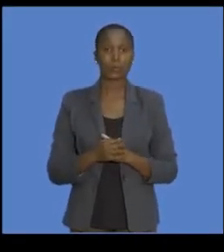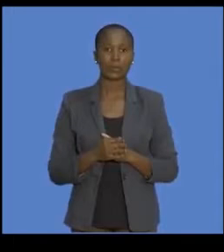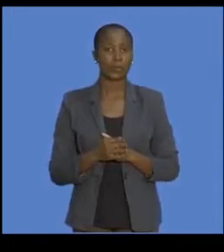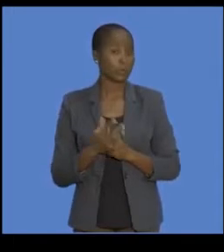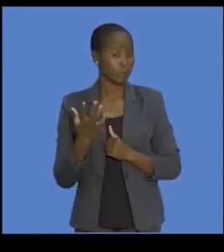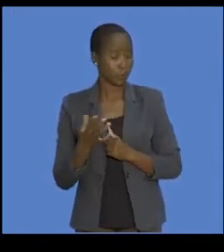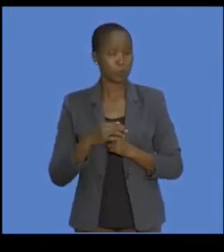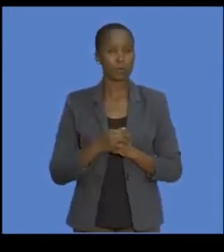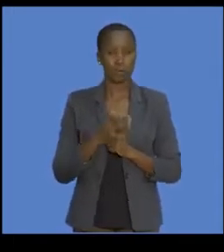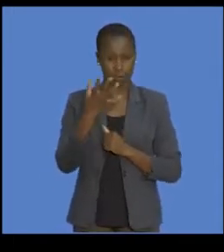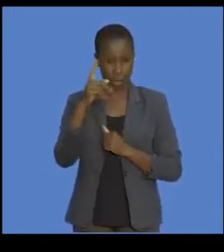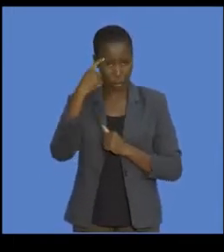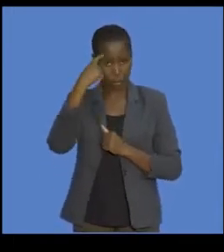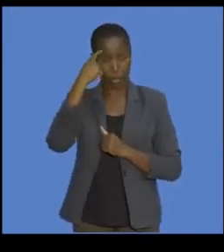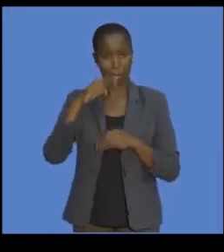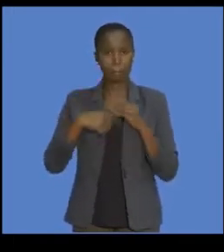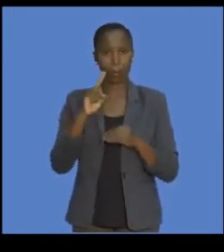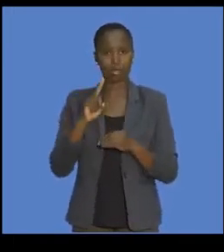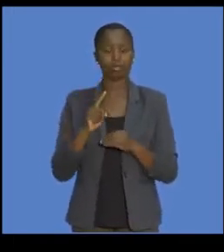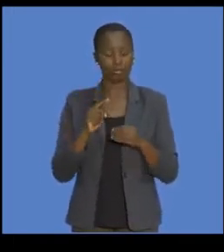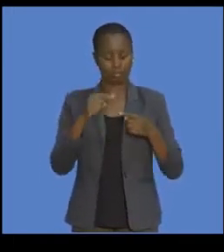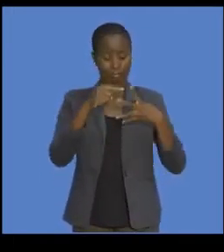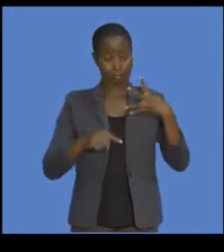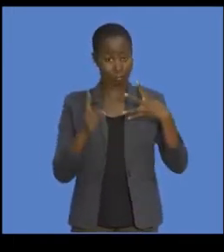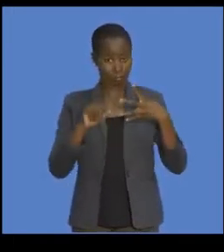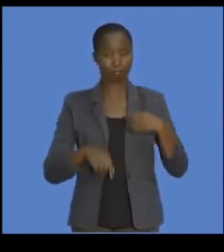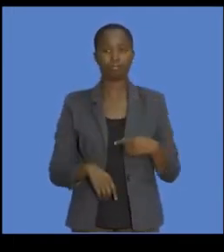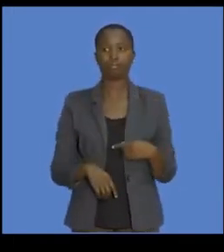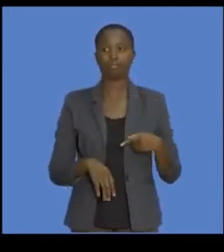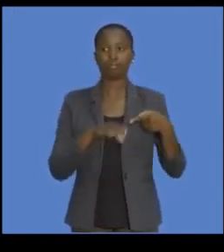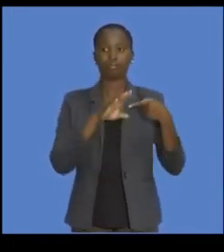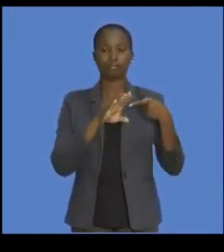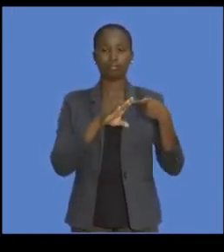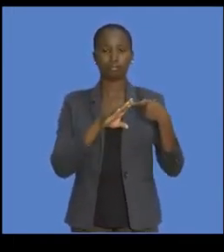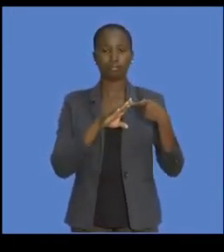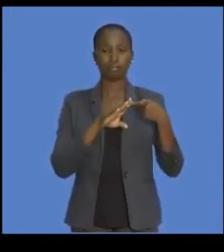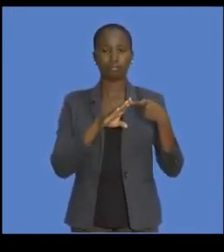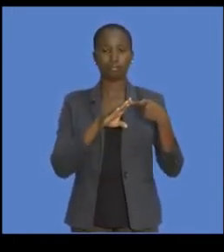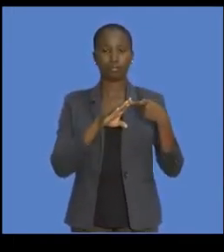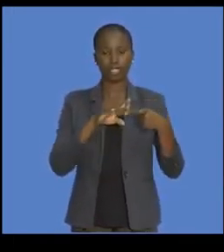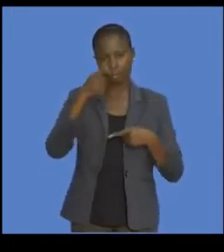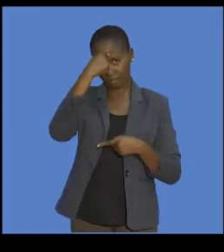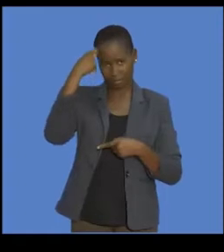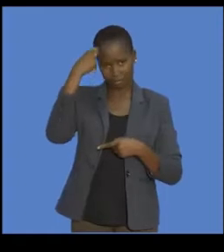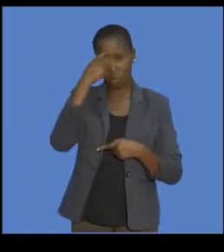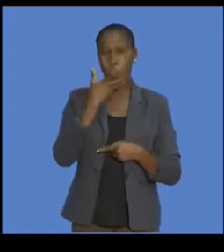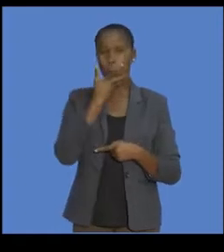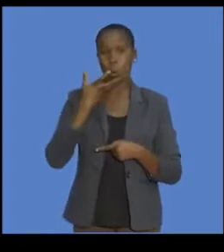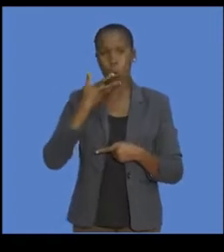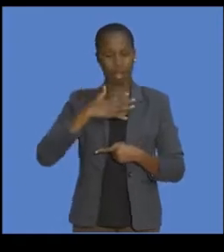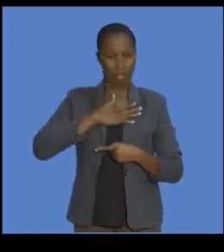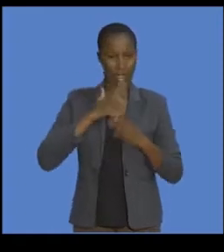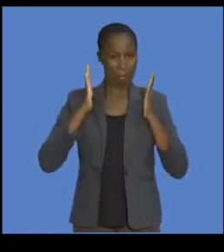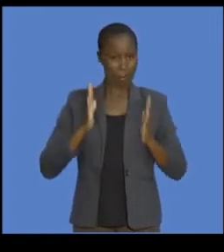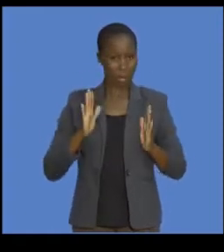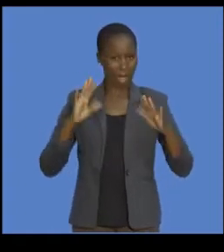So, have you ever thought about the following? How is the temperature of the body maintained constant?